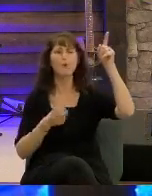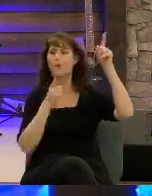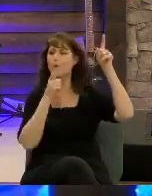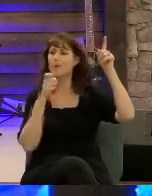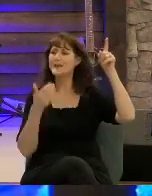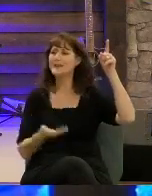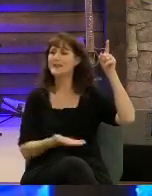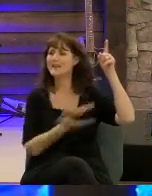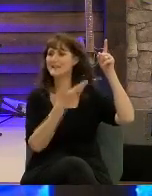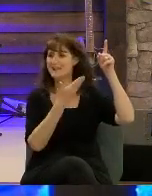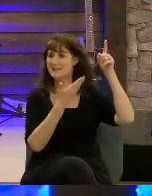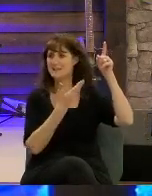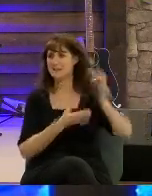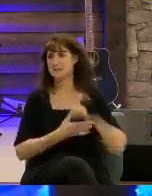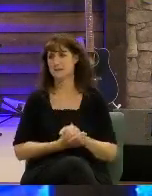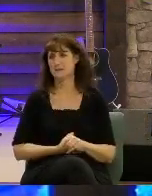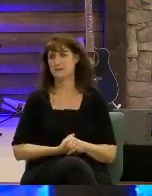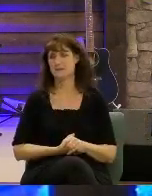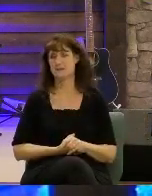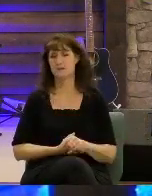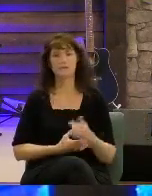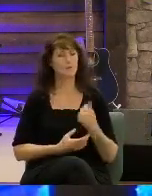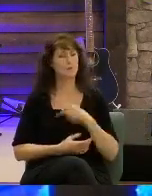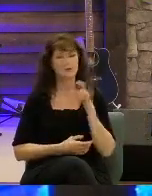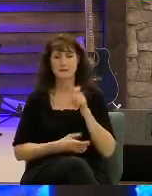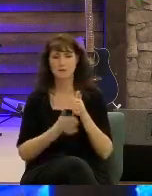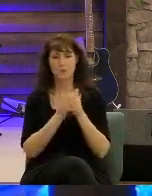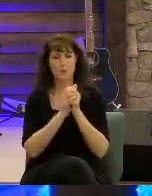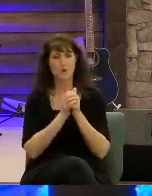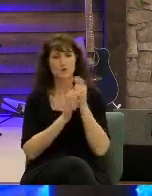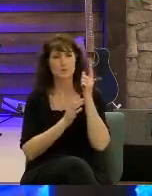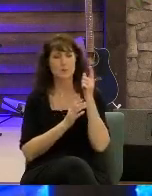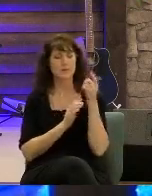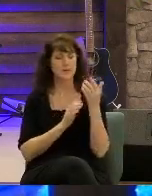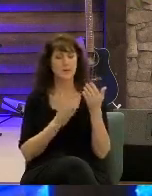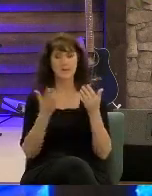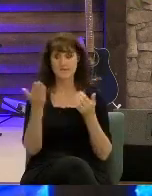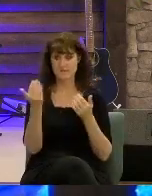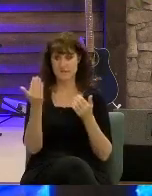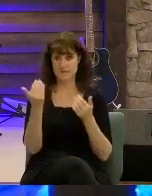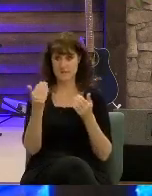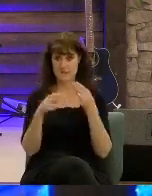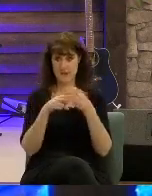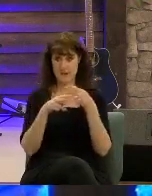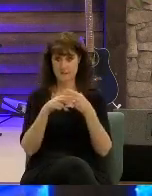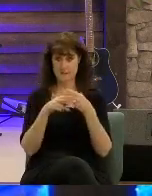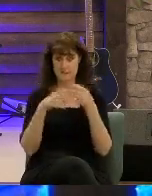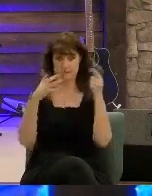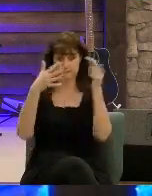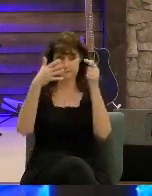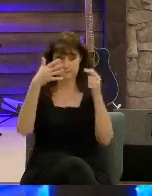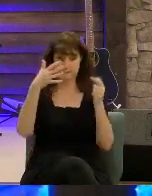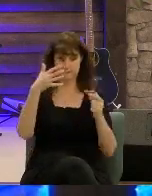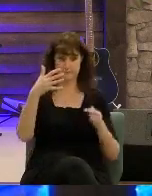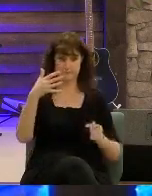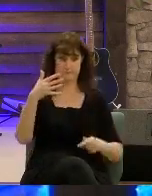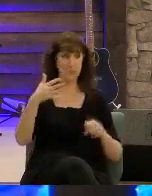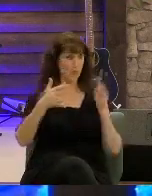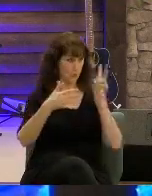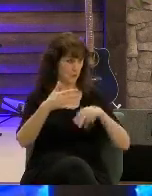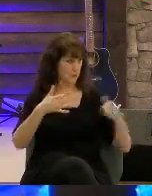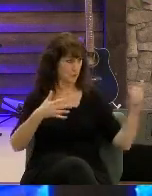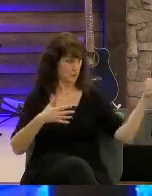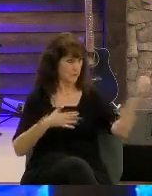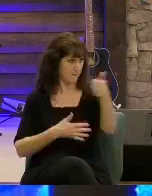We have to know who he is, and we need to worship. So 15 names of God that I put on the list, you can read that